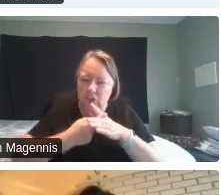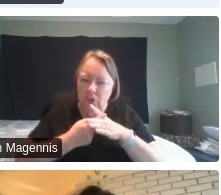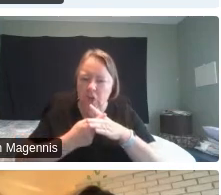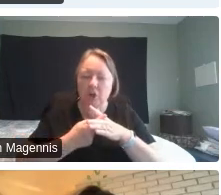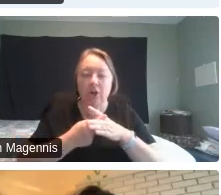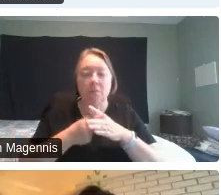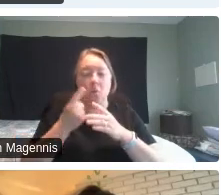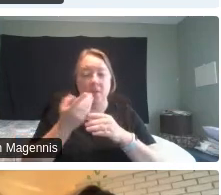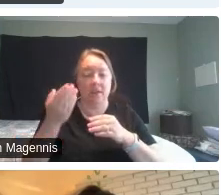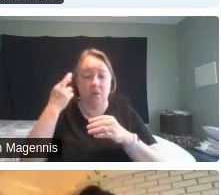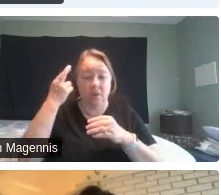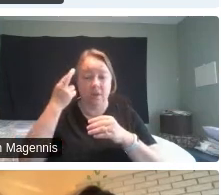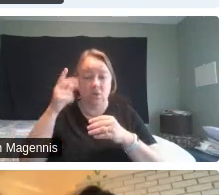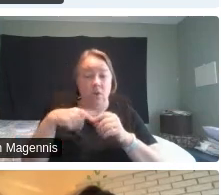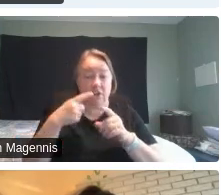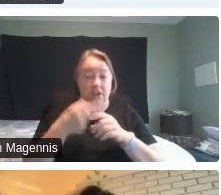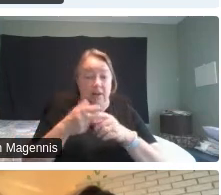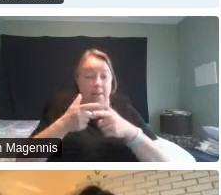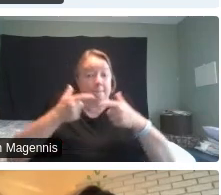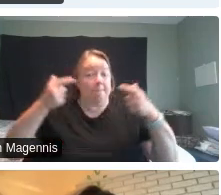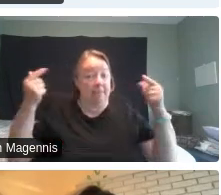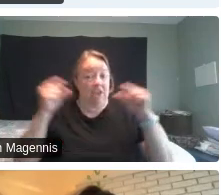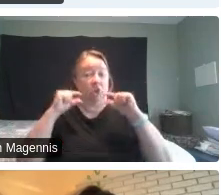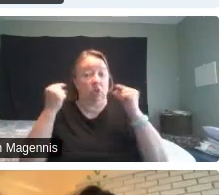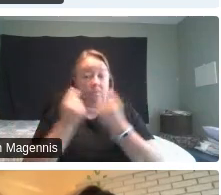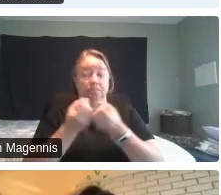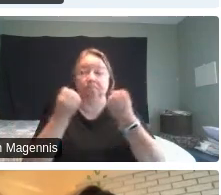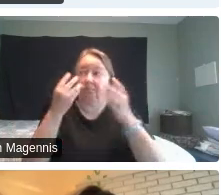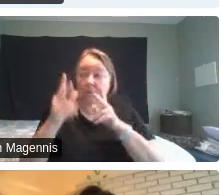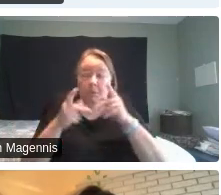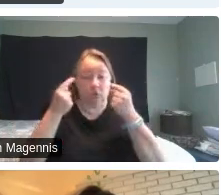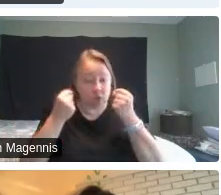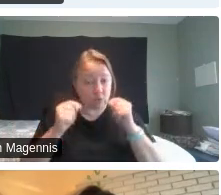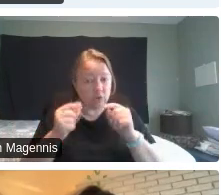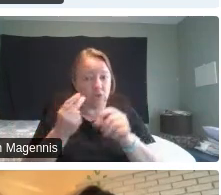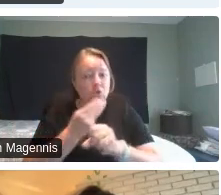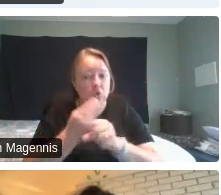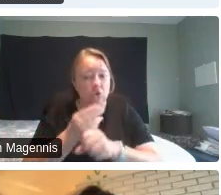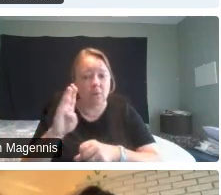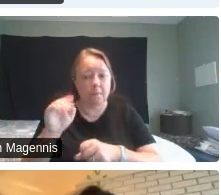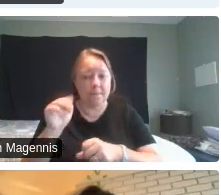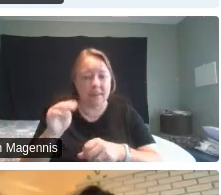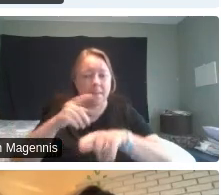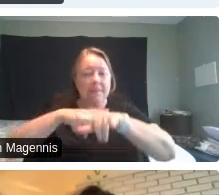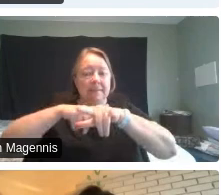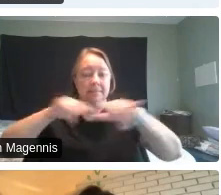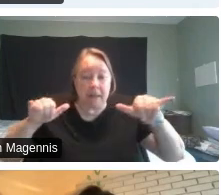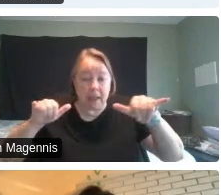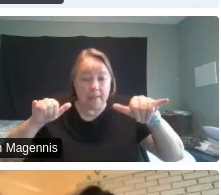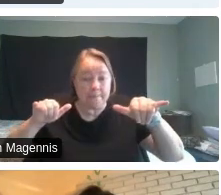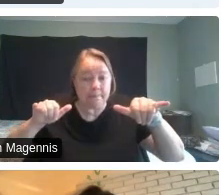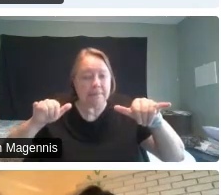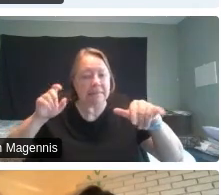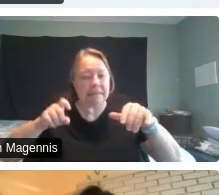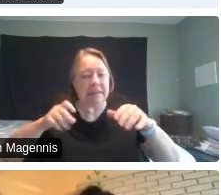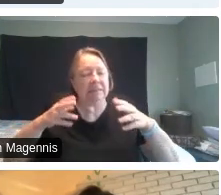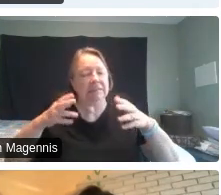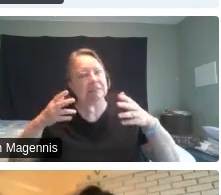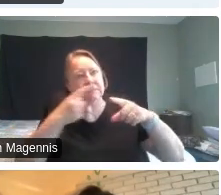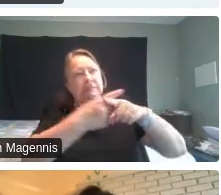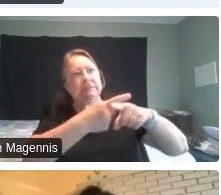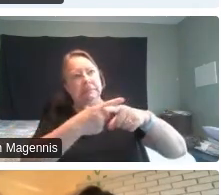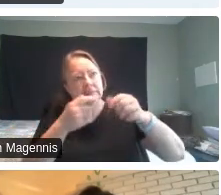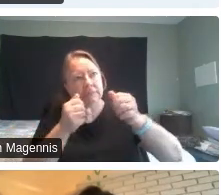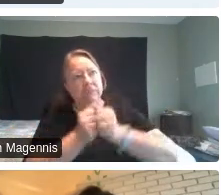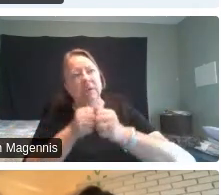one thing we realized is when you're in a big group setting, you have a lot of people trying to use Beam all at one time. You can be kind of conflicting with each other's